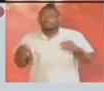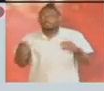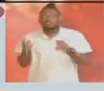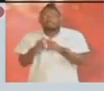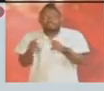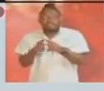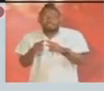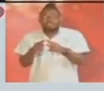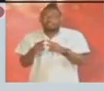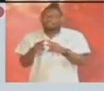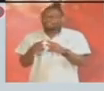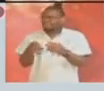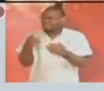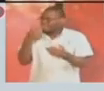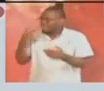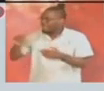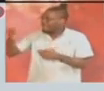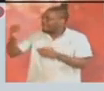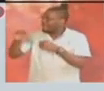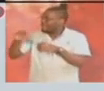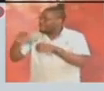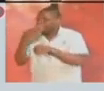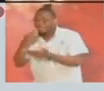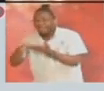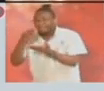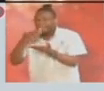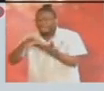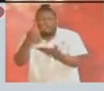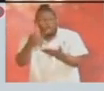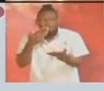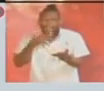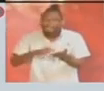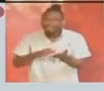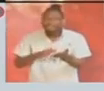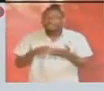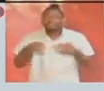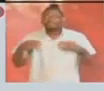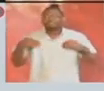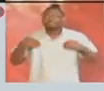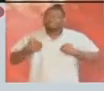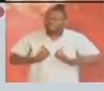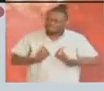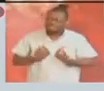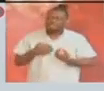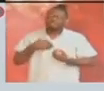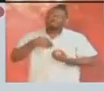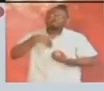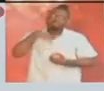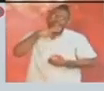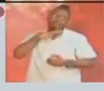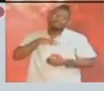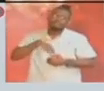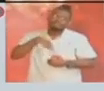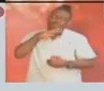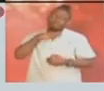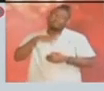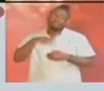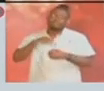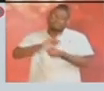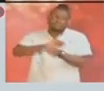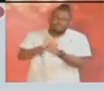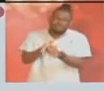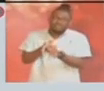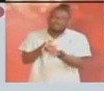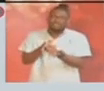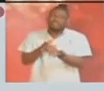and COVID fatigue, which is a real phenomenon. And we understand that people want life to go back to how it